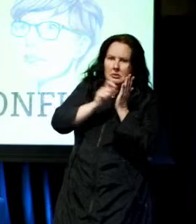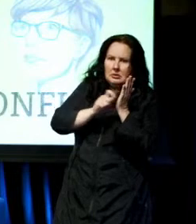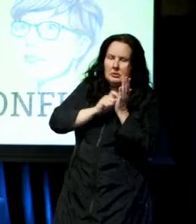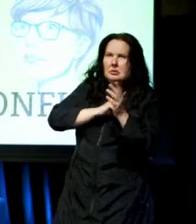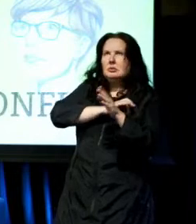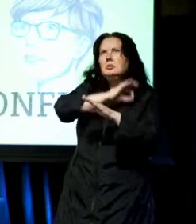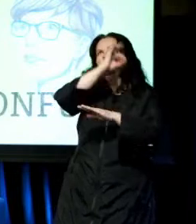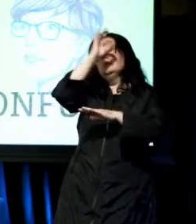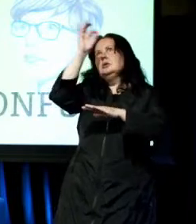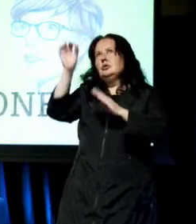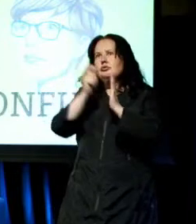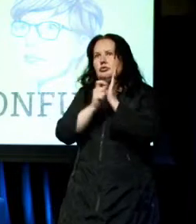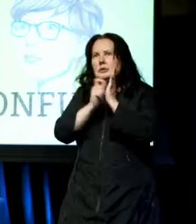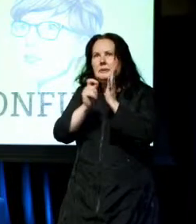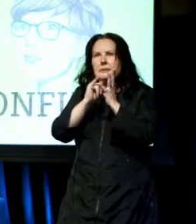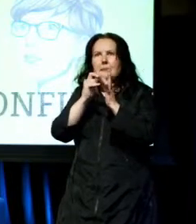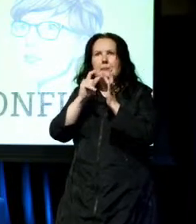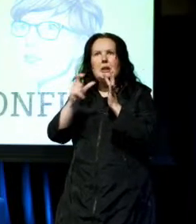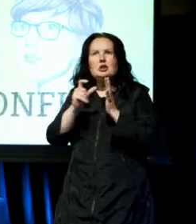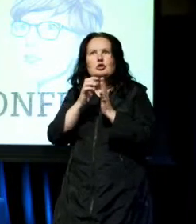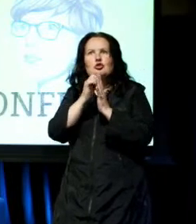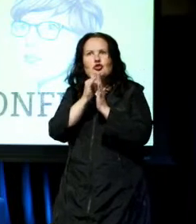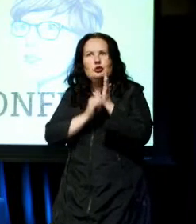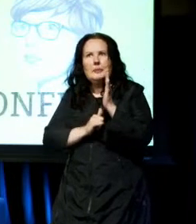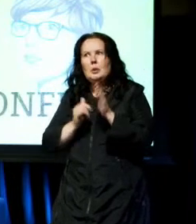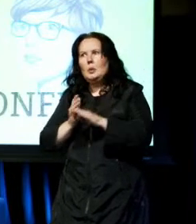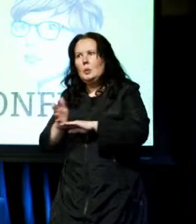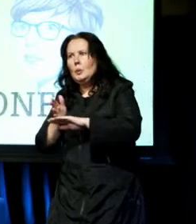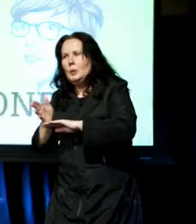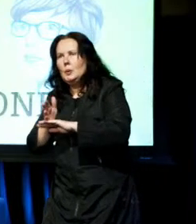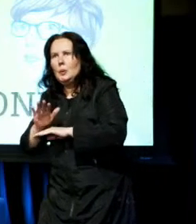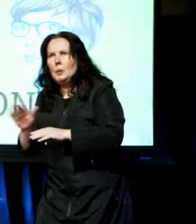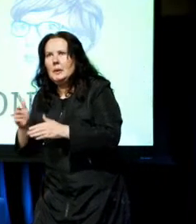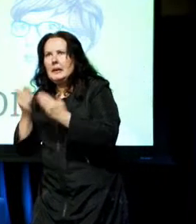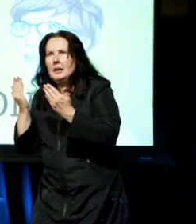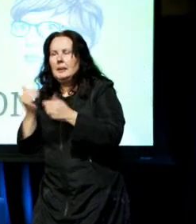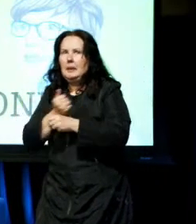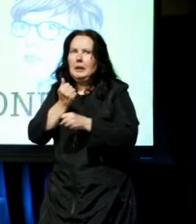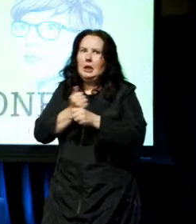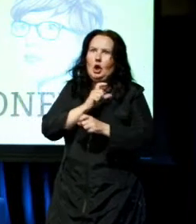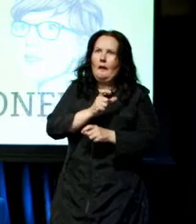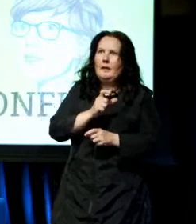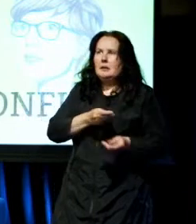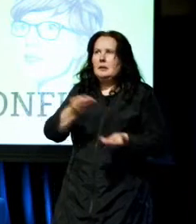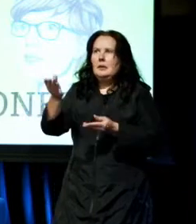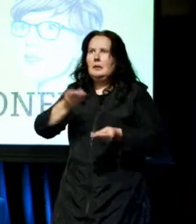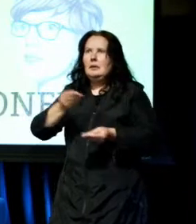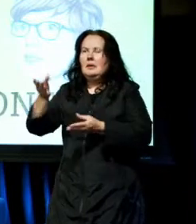spec script while they're working all day and they're pounding coffee and,